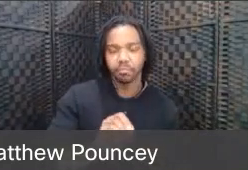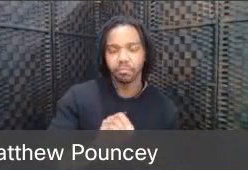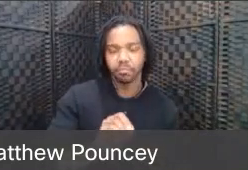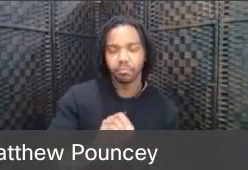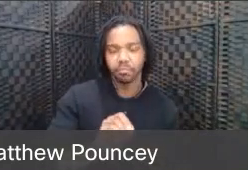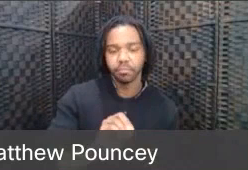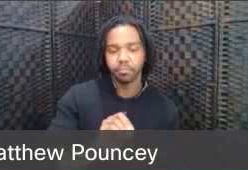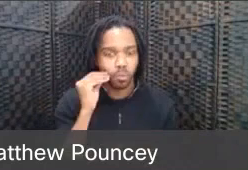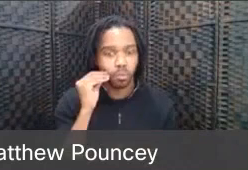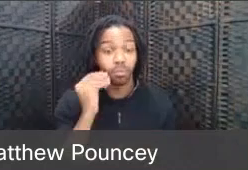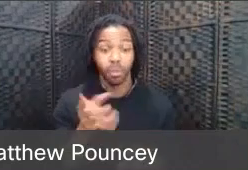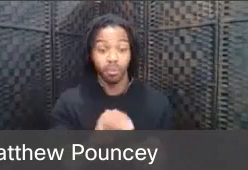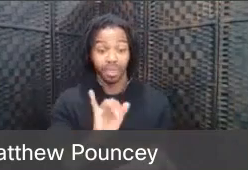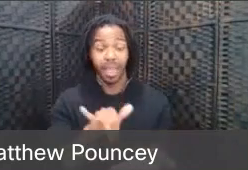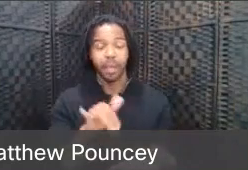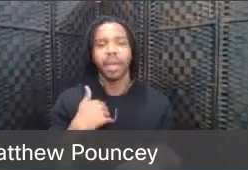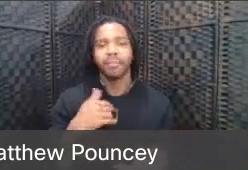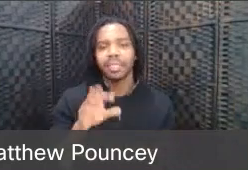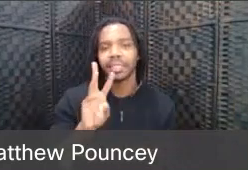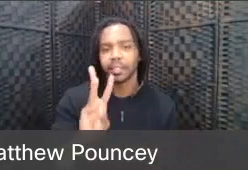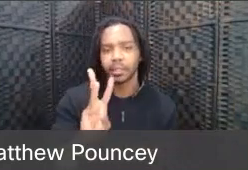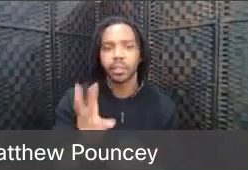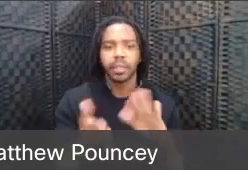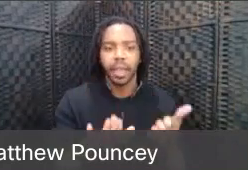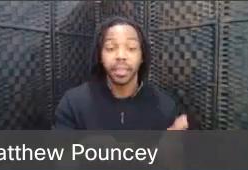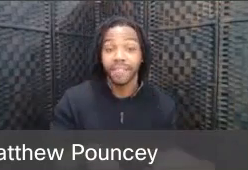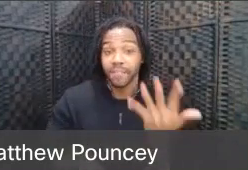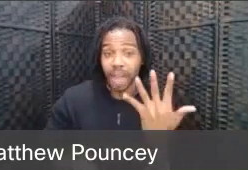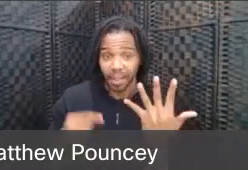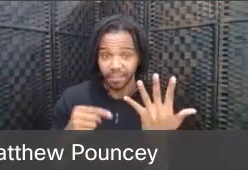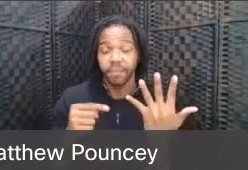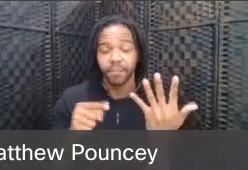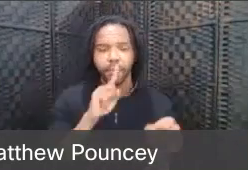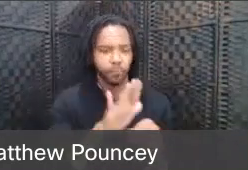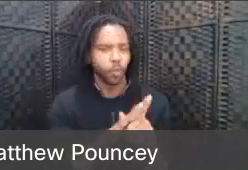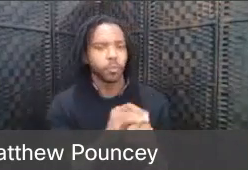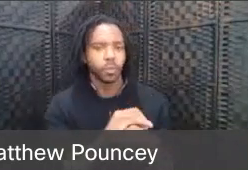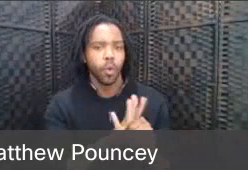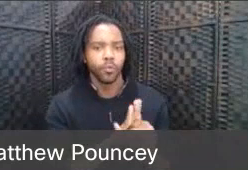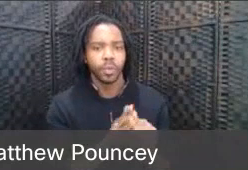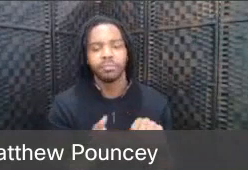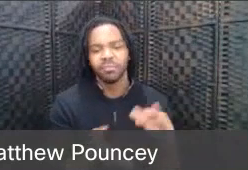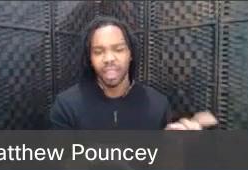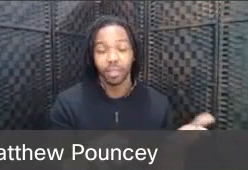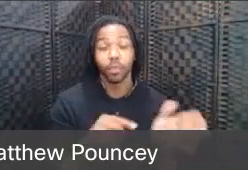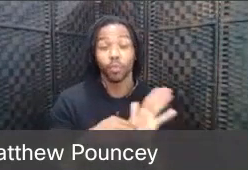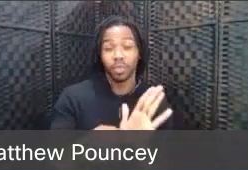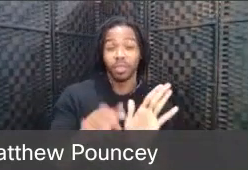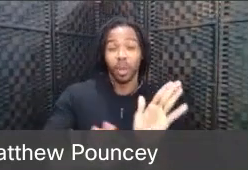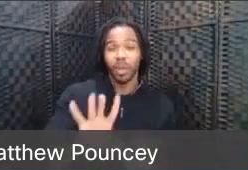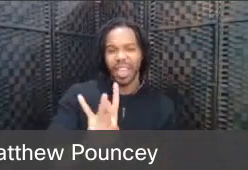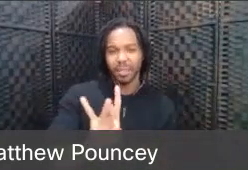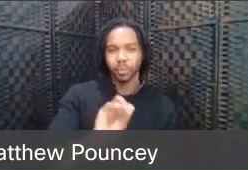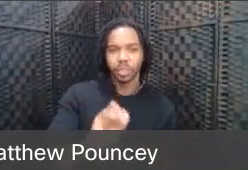have had 6 deaths, but only 5 are confirmed as COVID deaths, representing just under 8% of people in